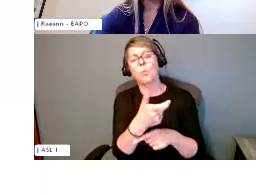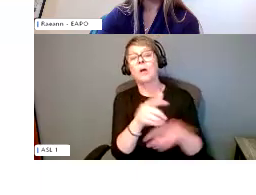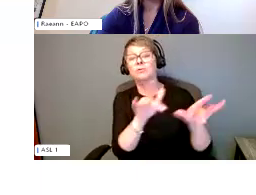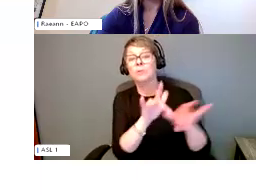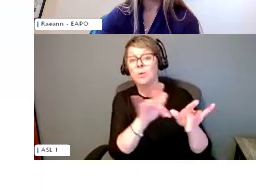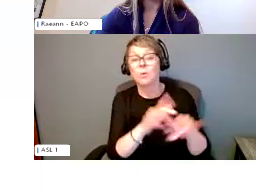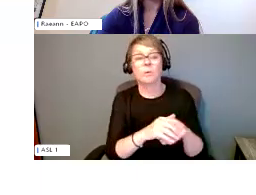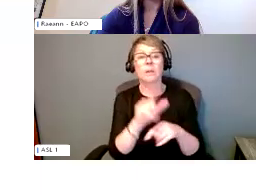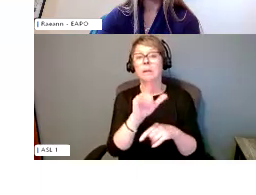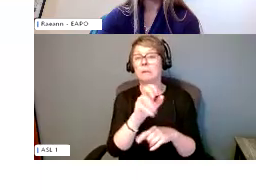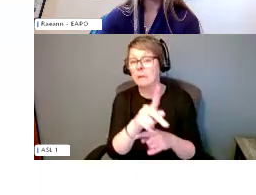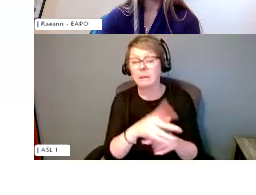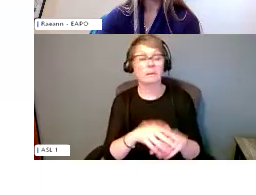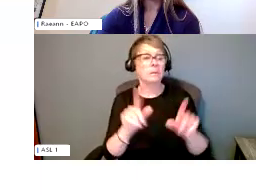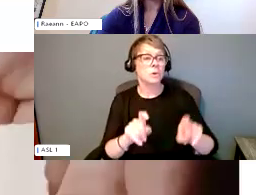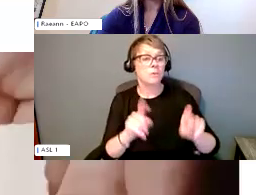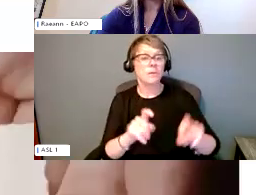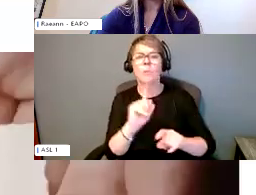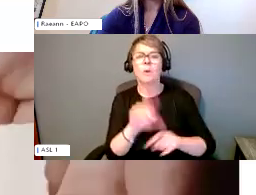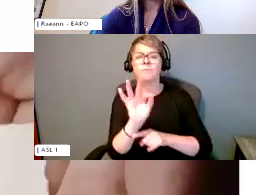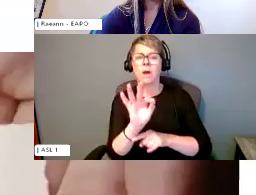the survey as well.